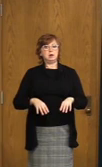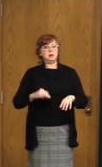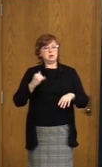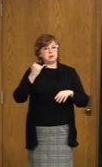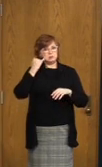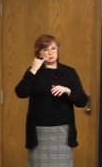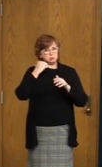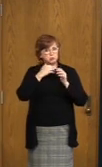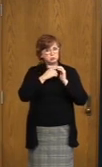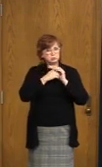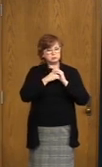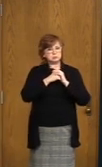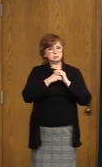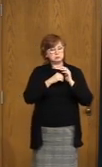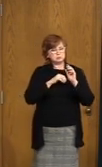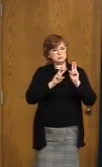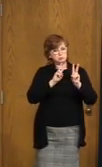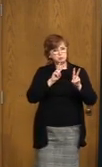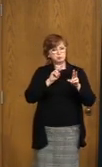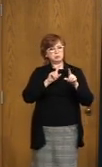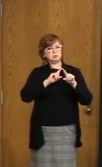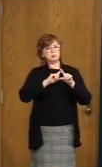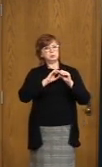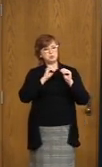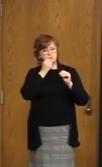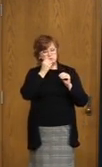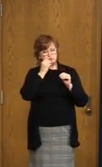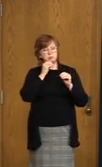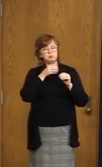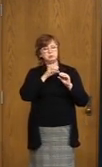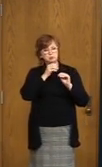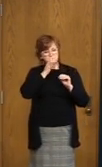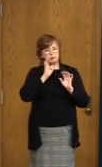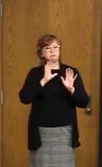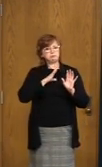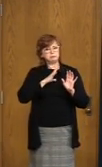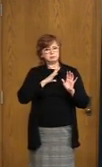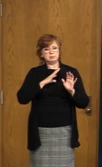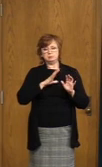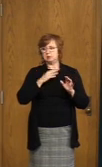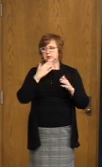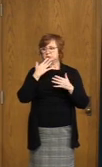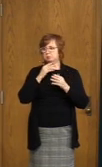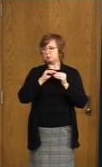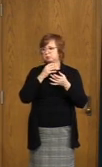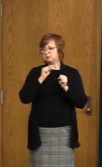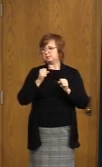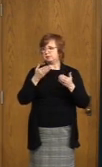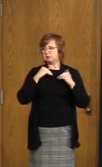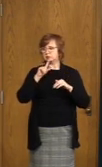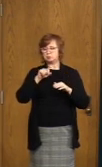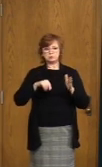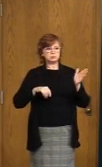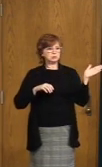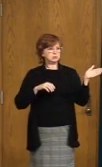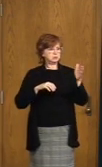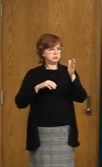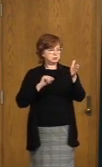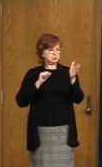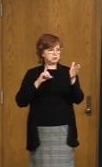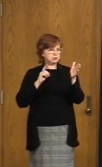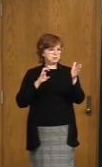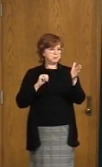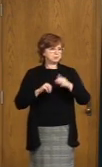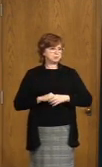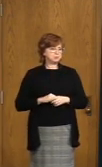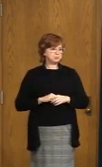complying, chances are none of them will see transmission. We'll take our next question in the room. Adam? Dr.